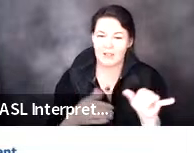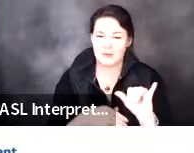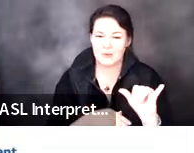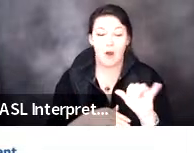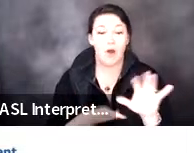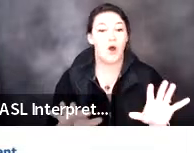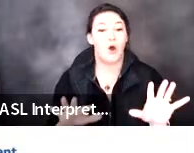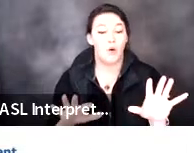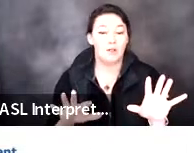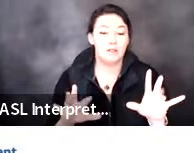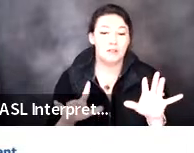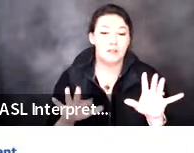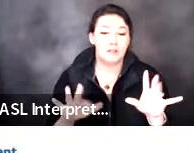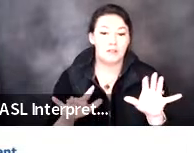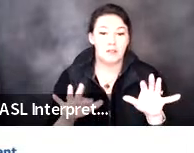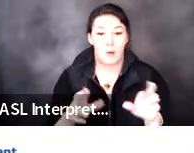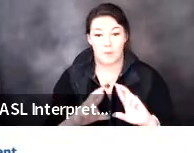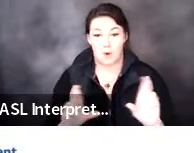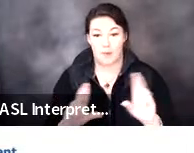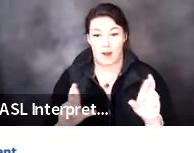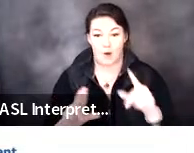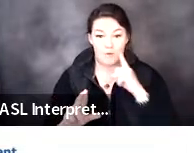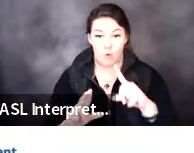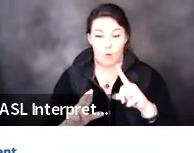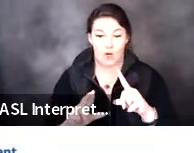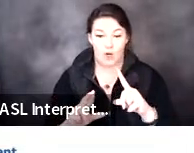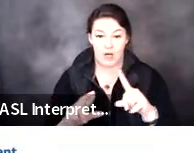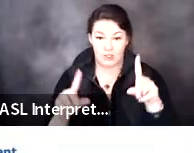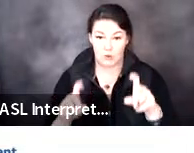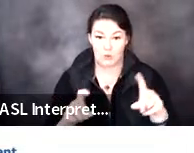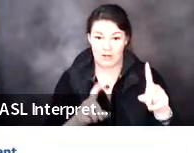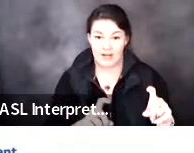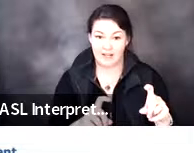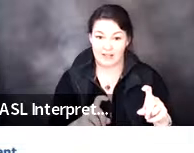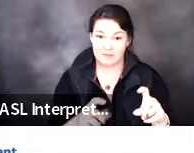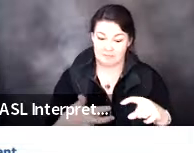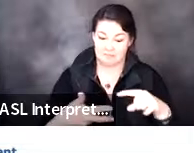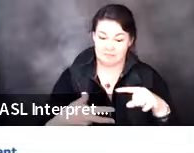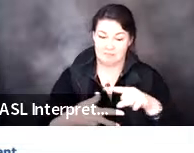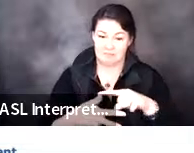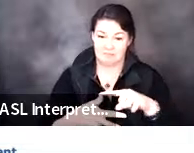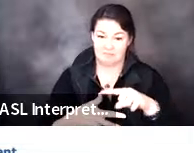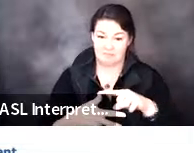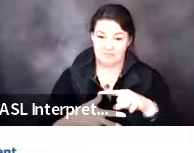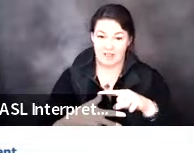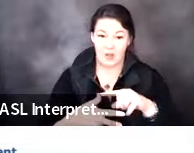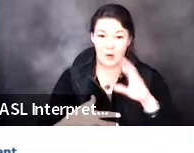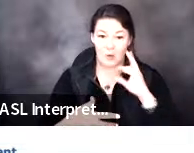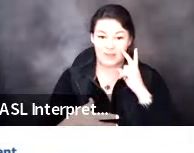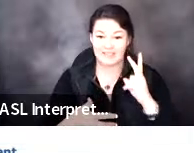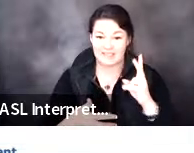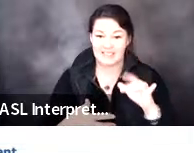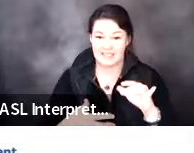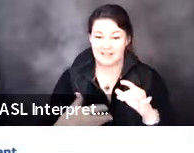the preparing for screening, you'll also find letters to parents explaining your screening methods.